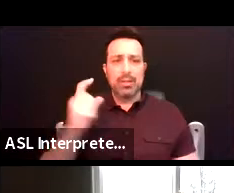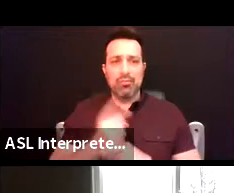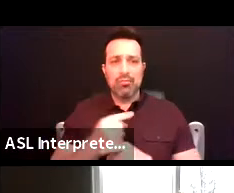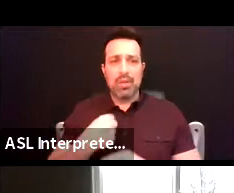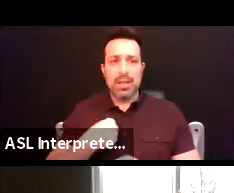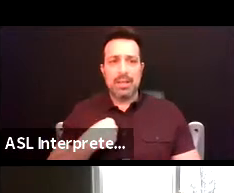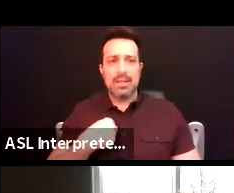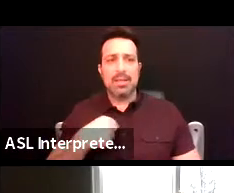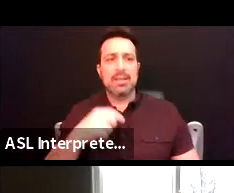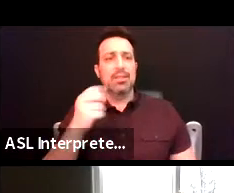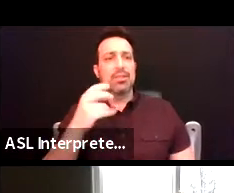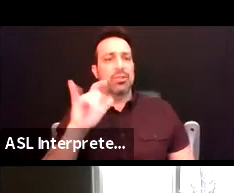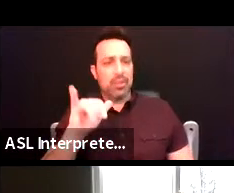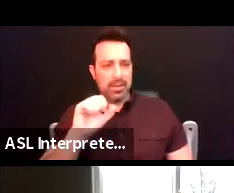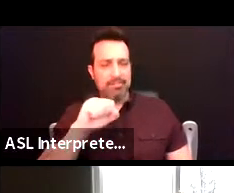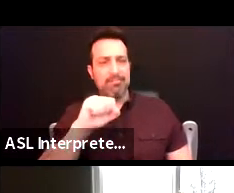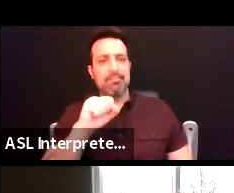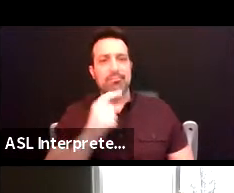Okay. Yes.